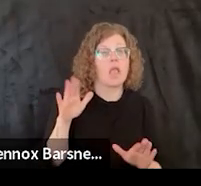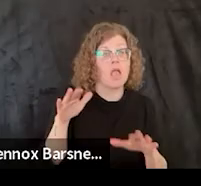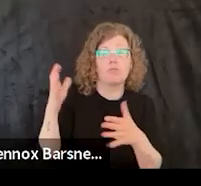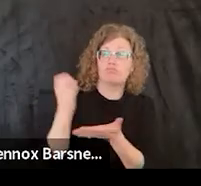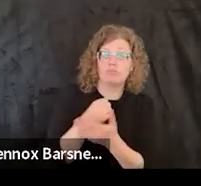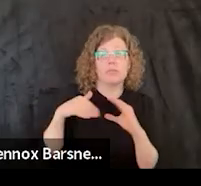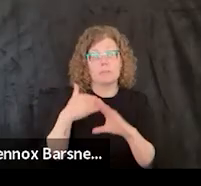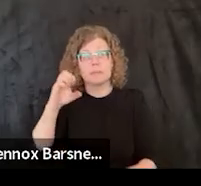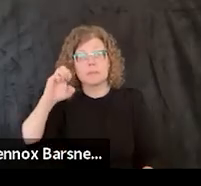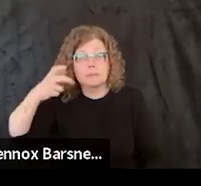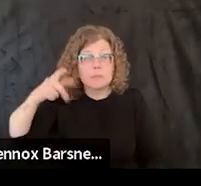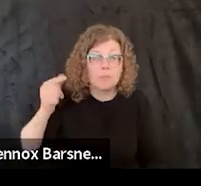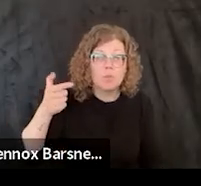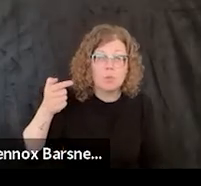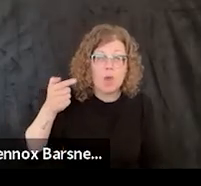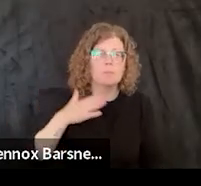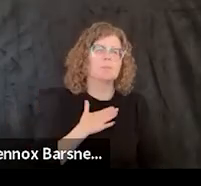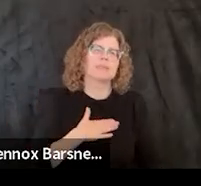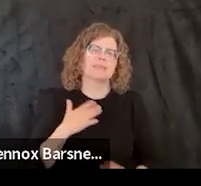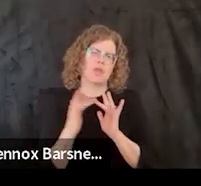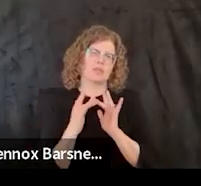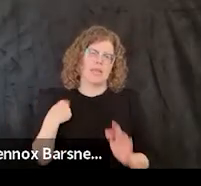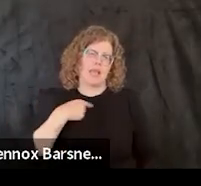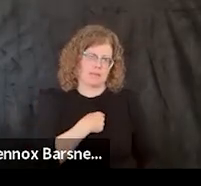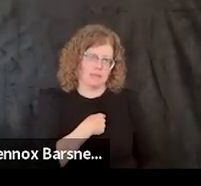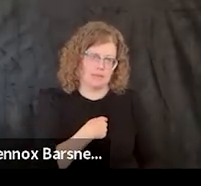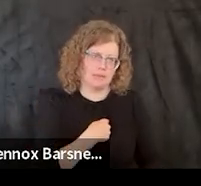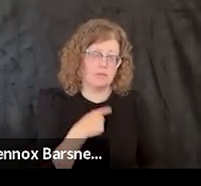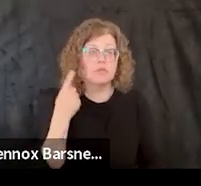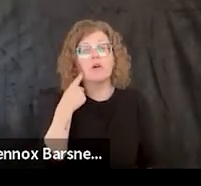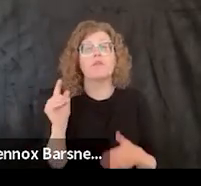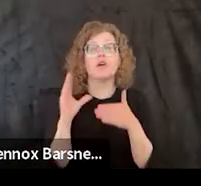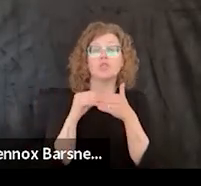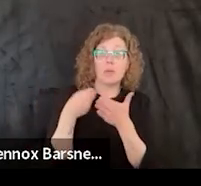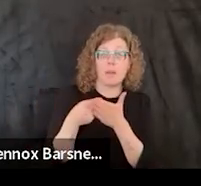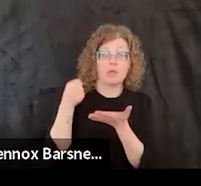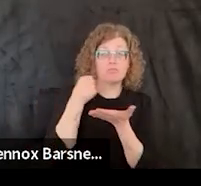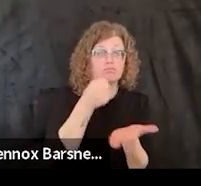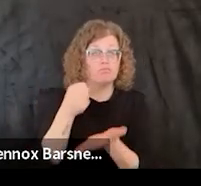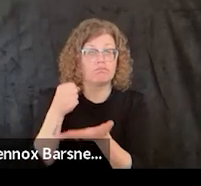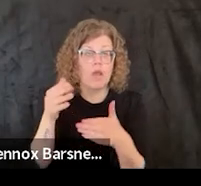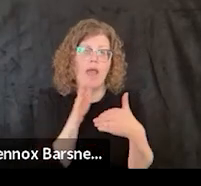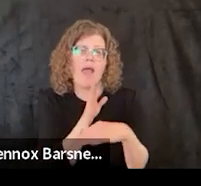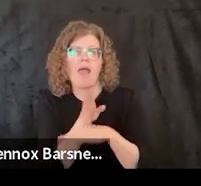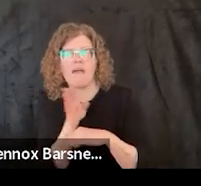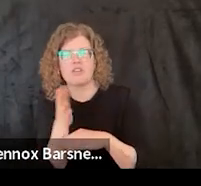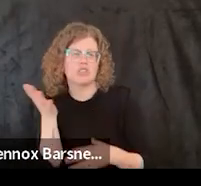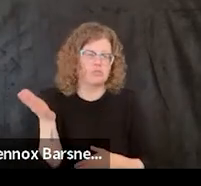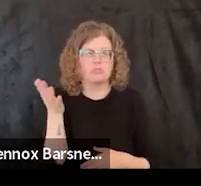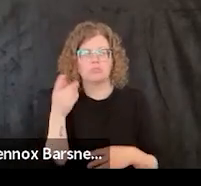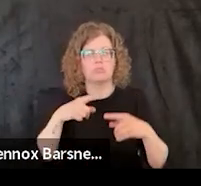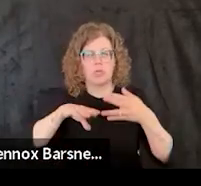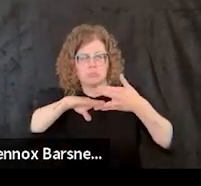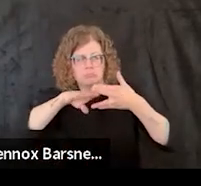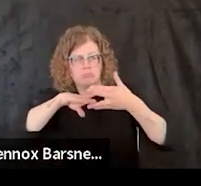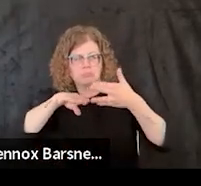Funds will be distributed directly after results go out, between late September throughout October.